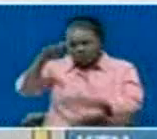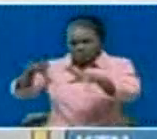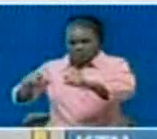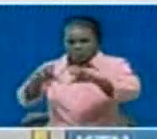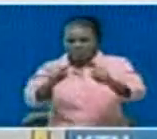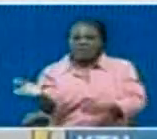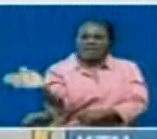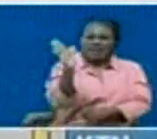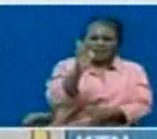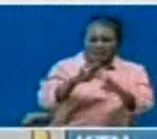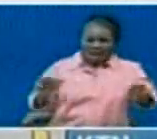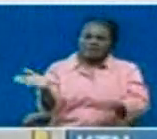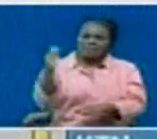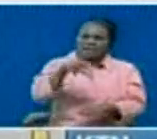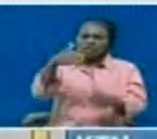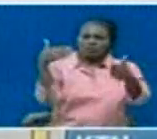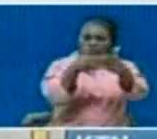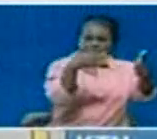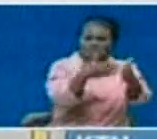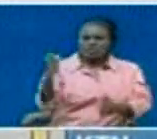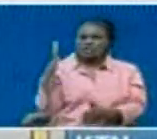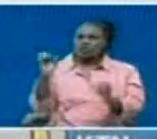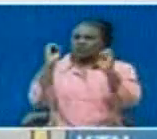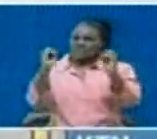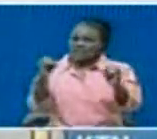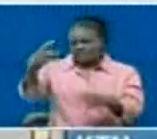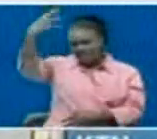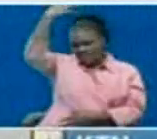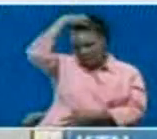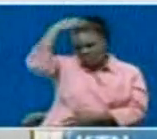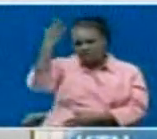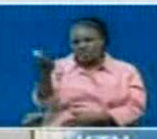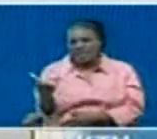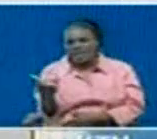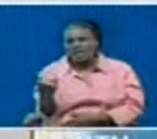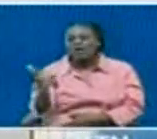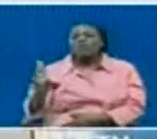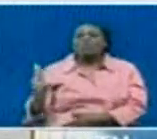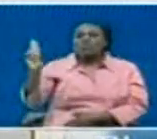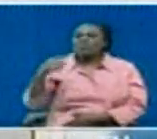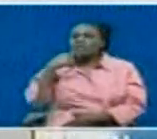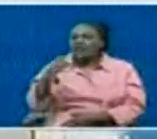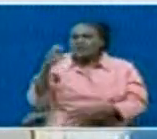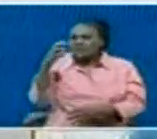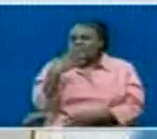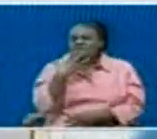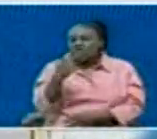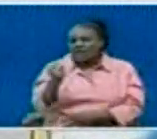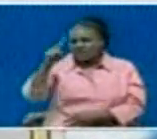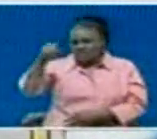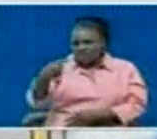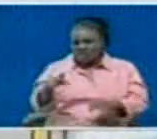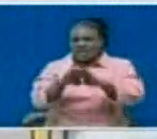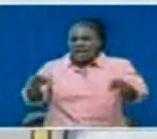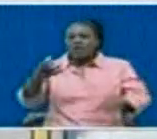public land in Lamu will end the insecurity in that particular county? Of course, President Uhuru Kenyatta saying 5,000 acres of land